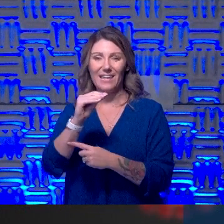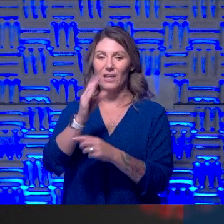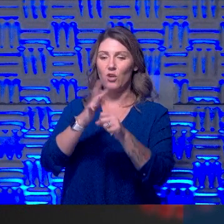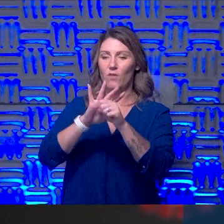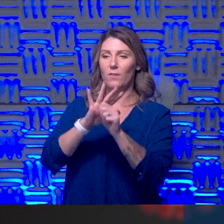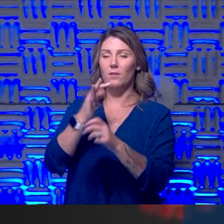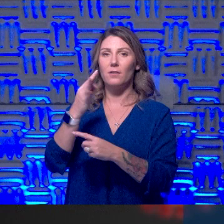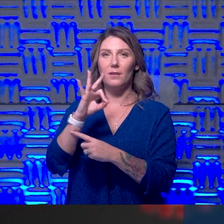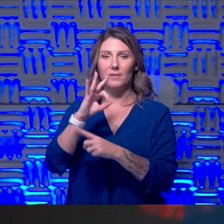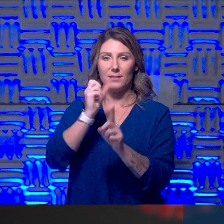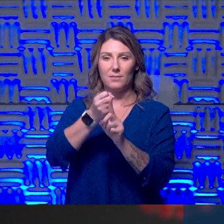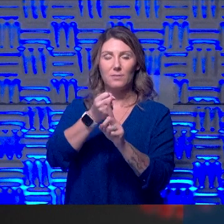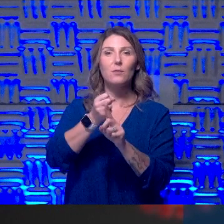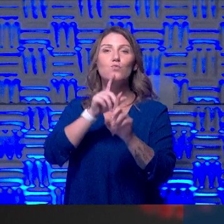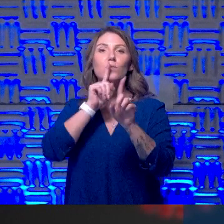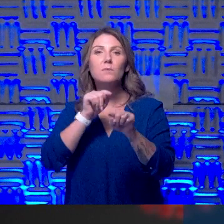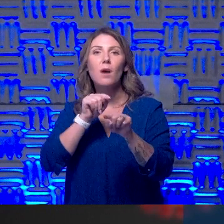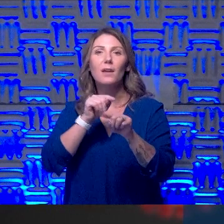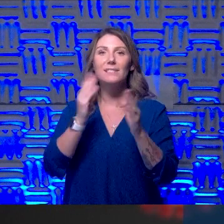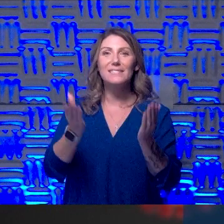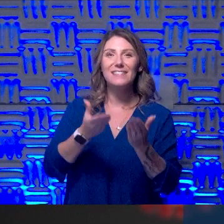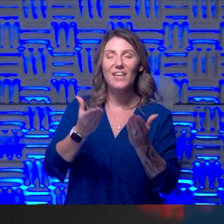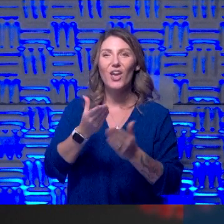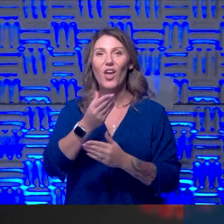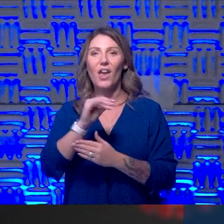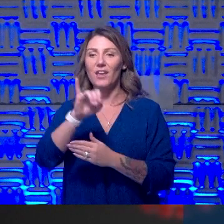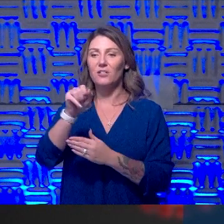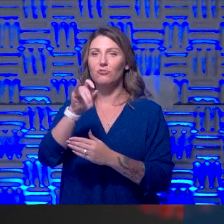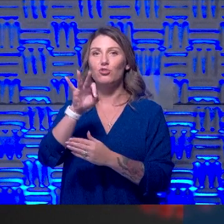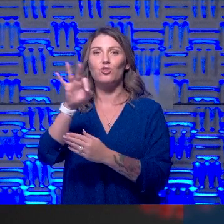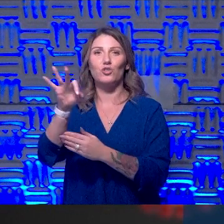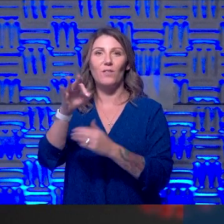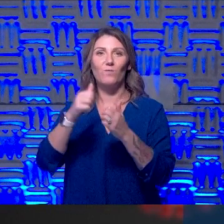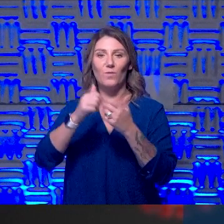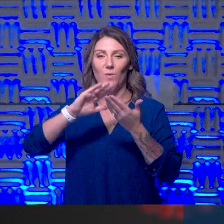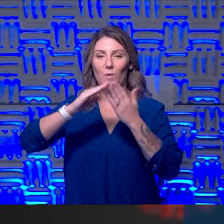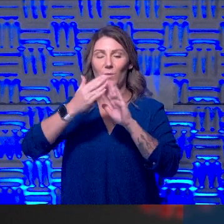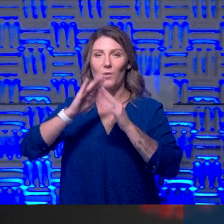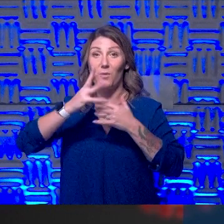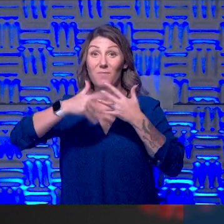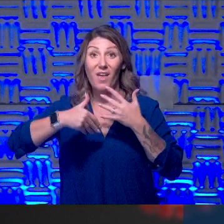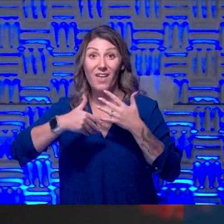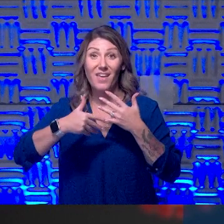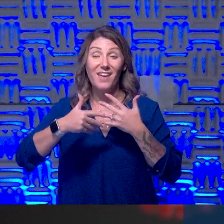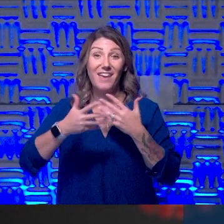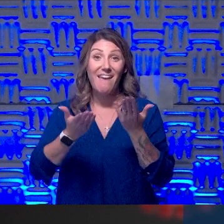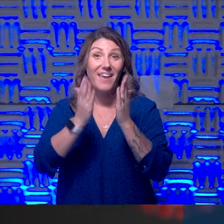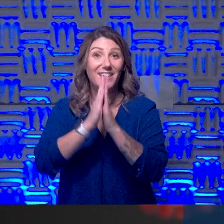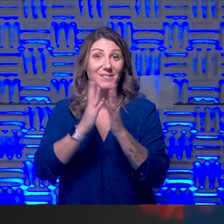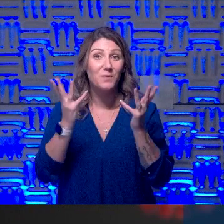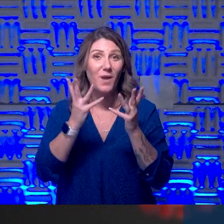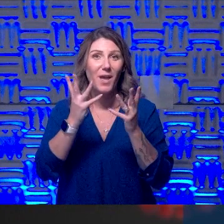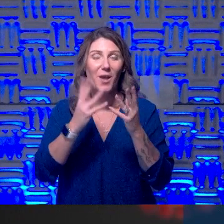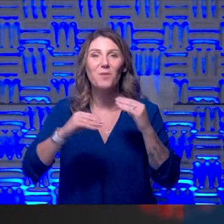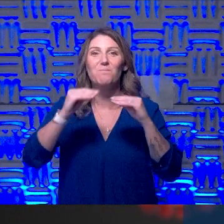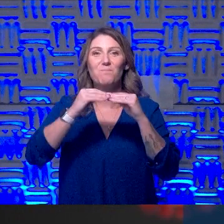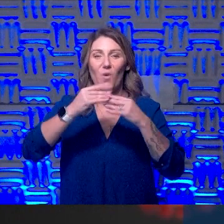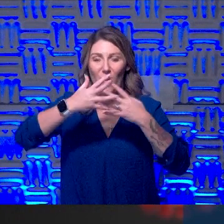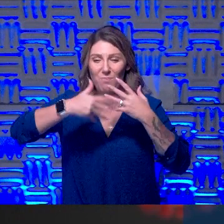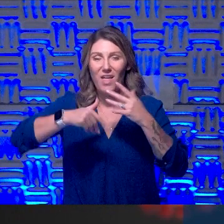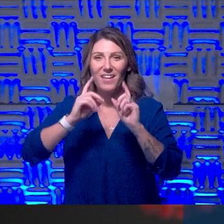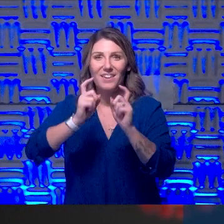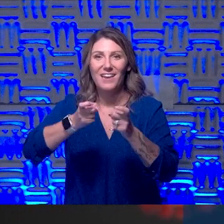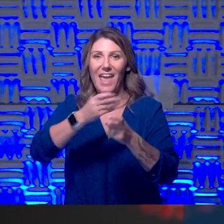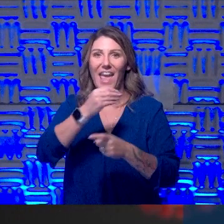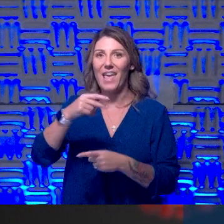response here in the DOT. And Dr. Jed Gorlin with the Community Blood Centers a call for, you guessed it, more blood